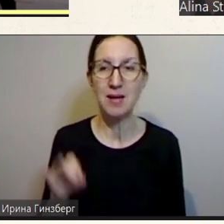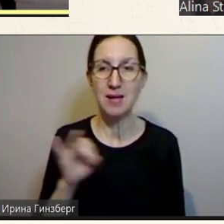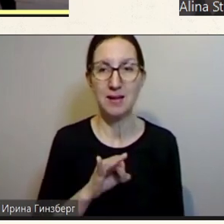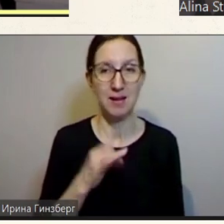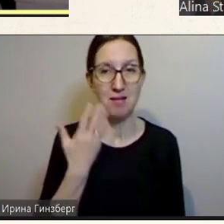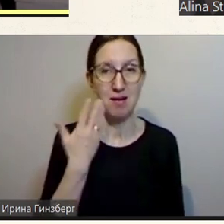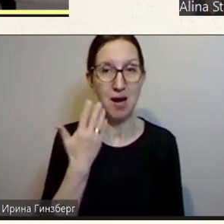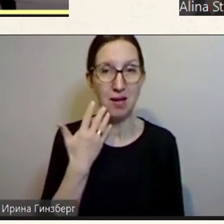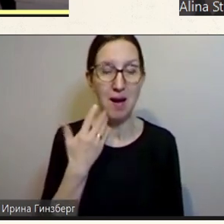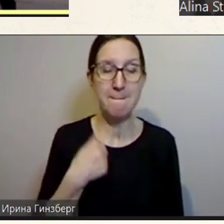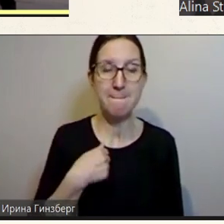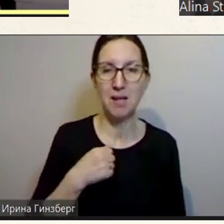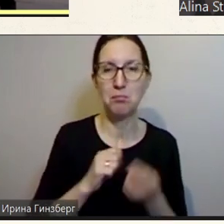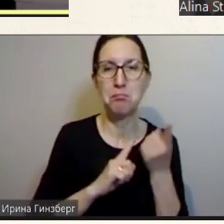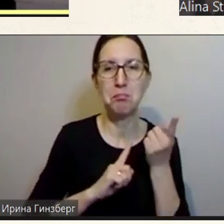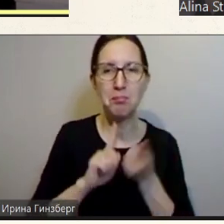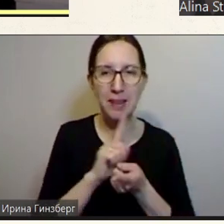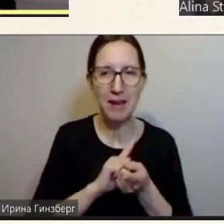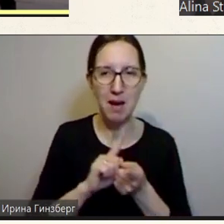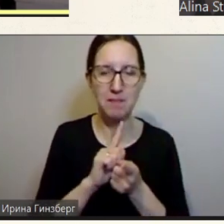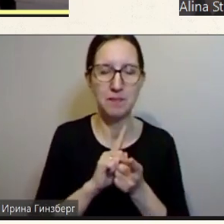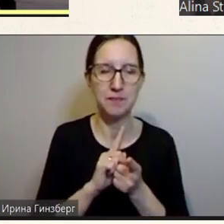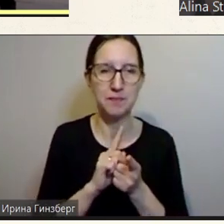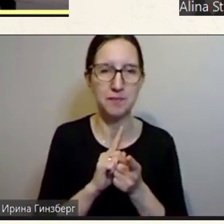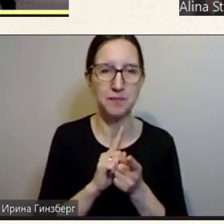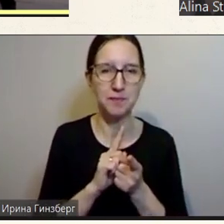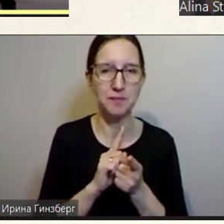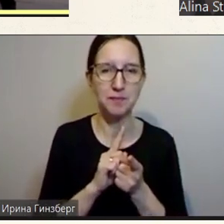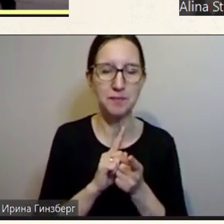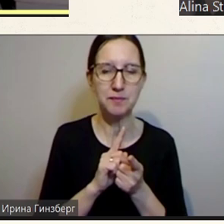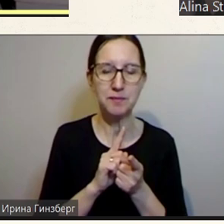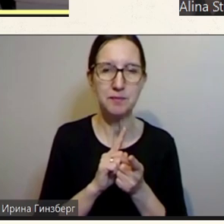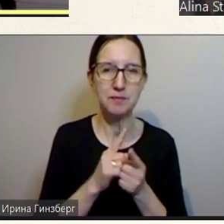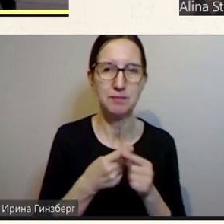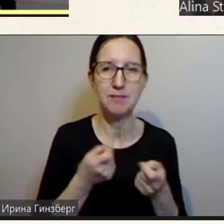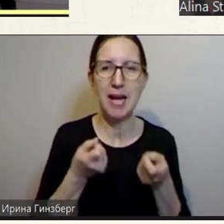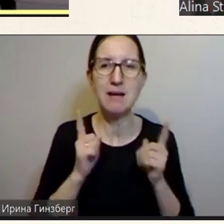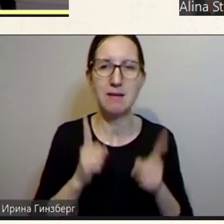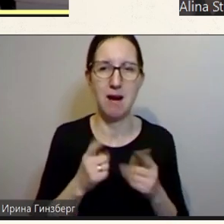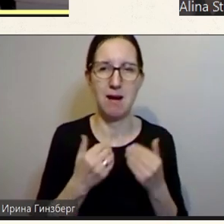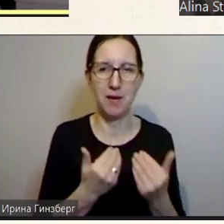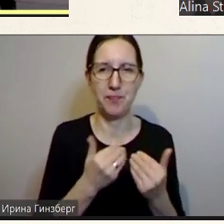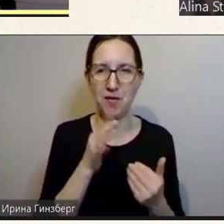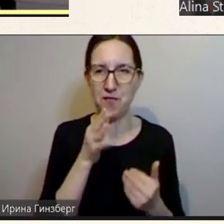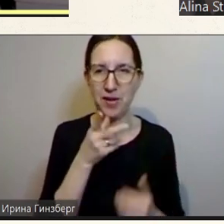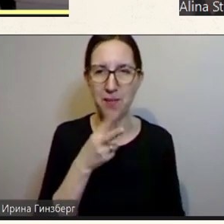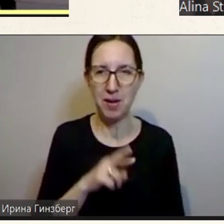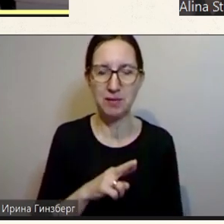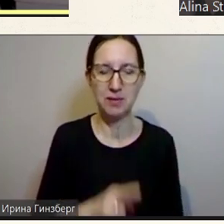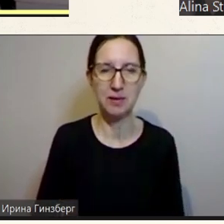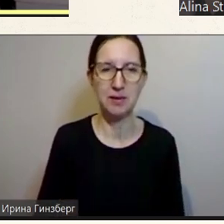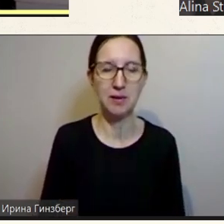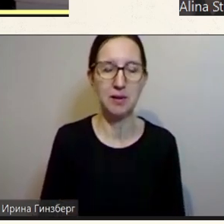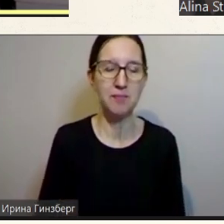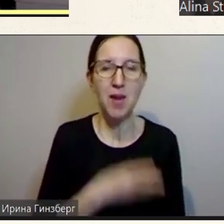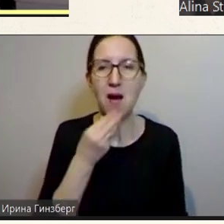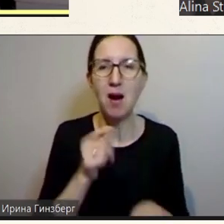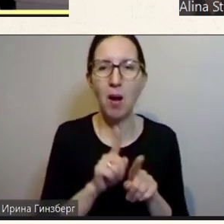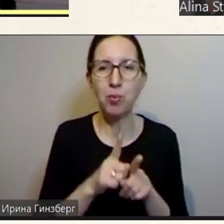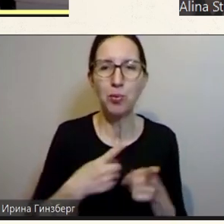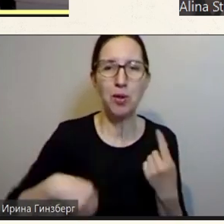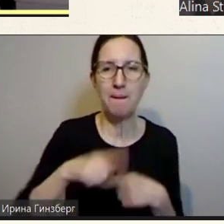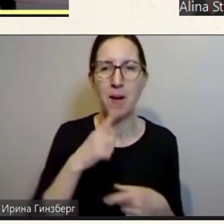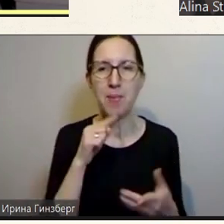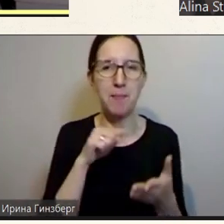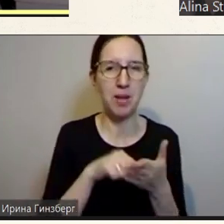once you change real time as we know it, once you go in, you're in a different world. You're no longer in